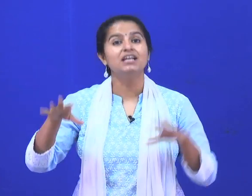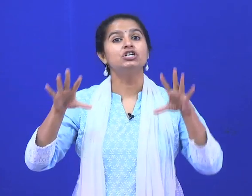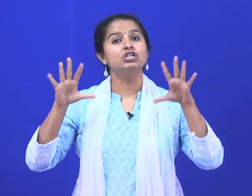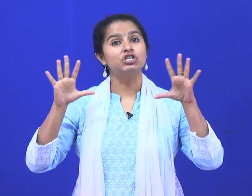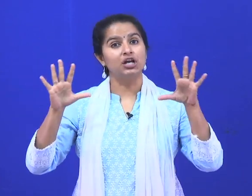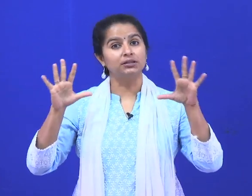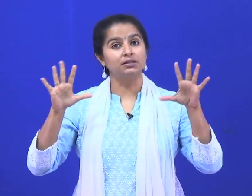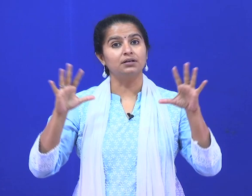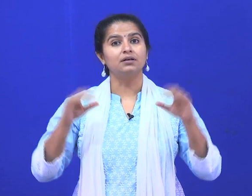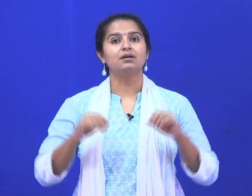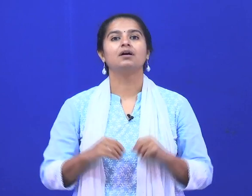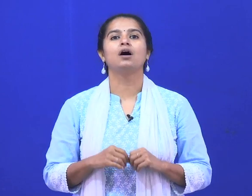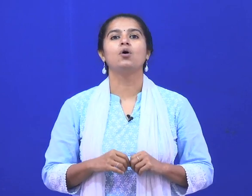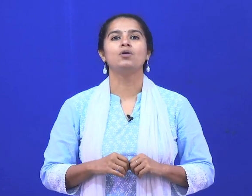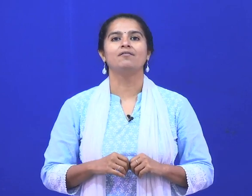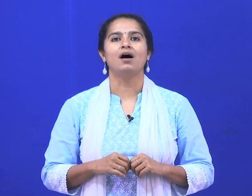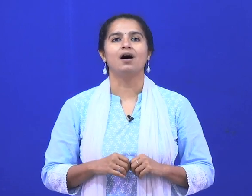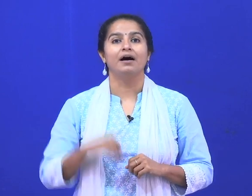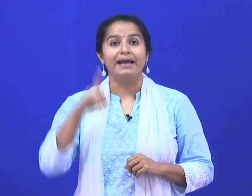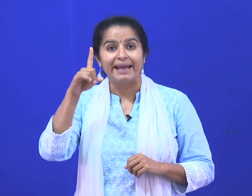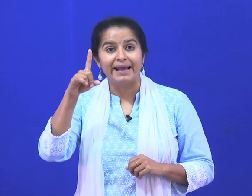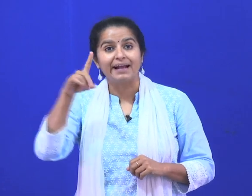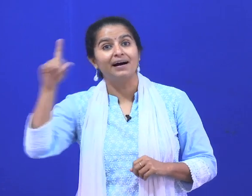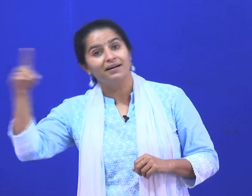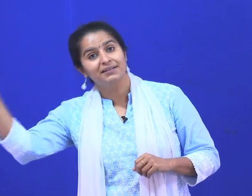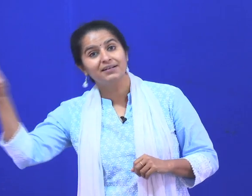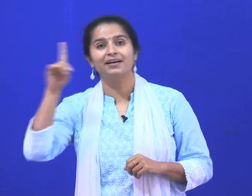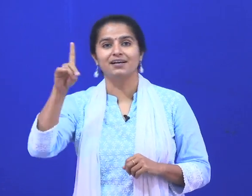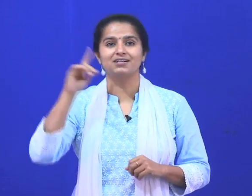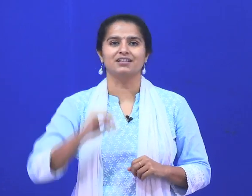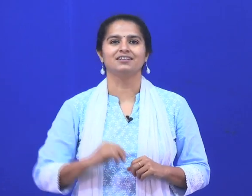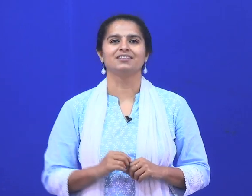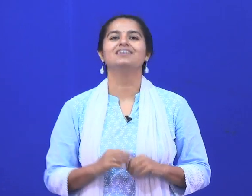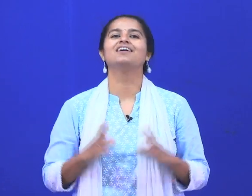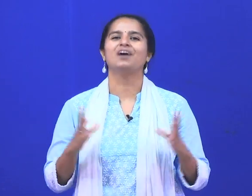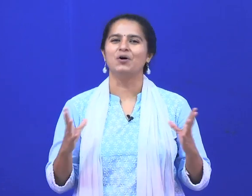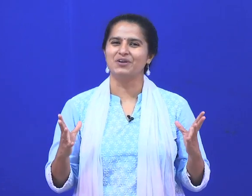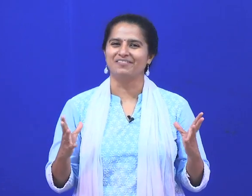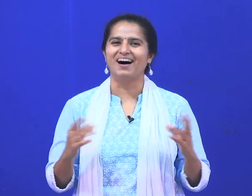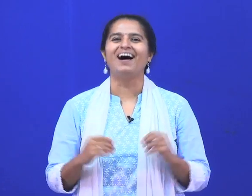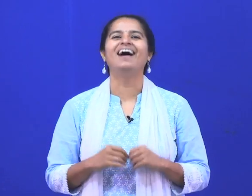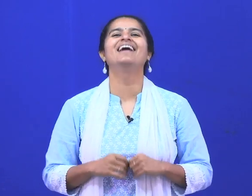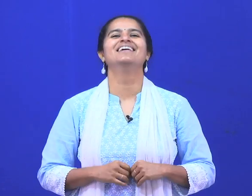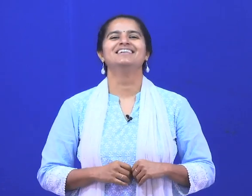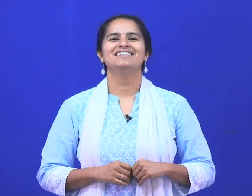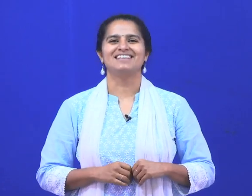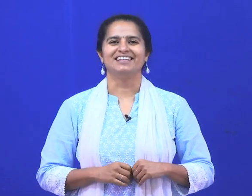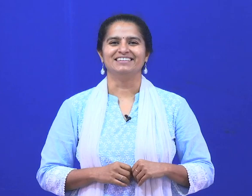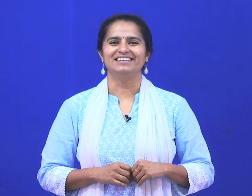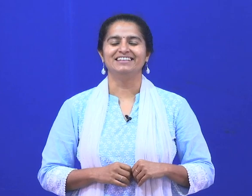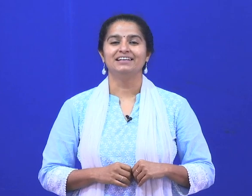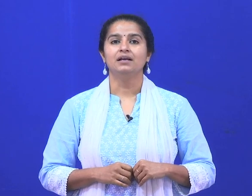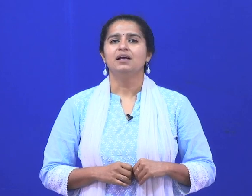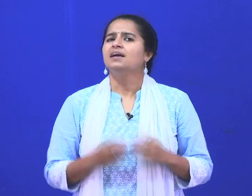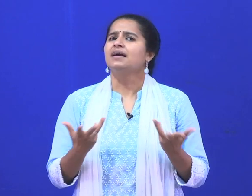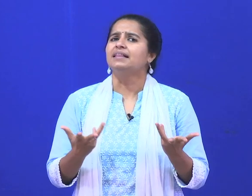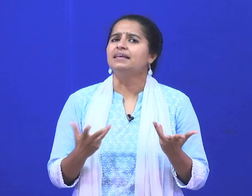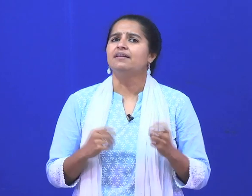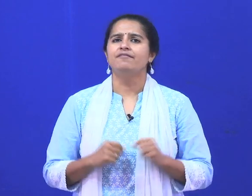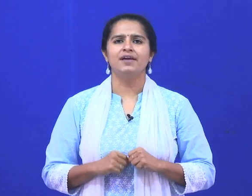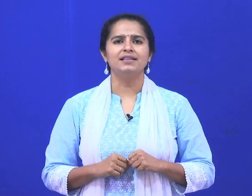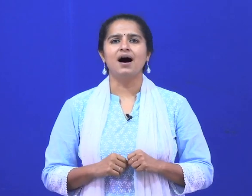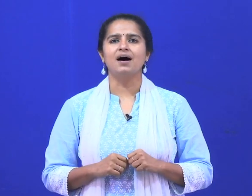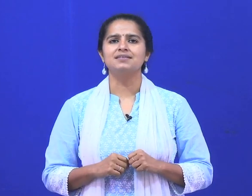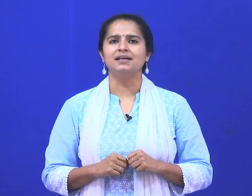mahabharate shat kauravaha eka adhika eka shat kauravaha santi